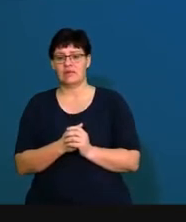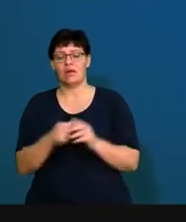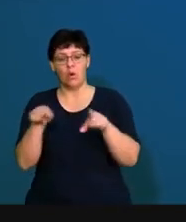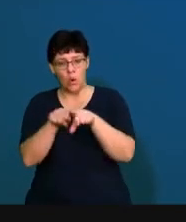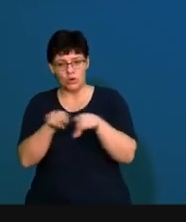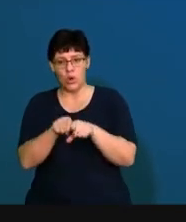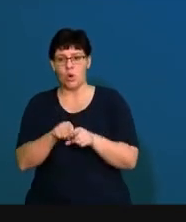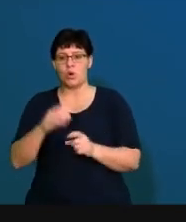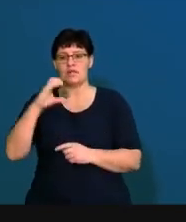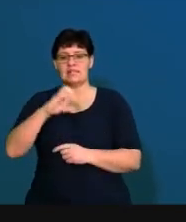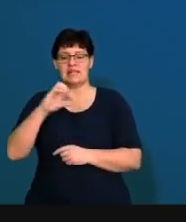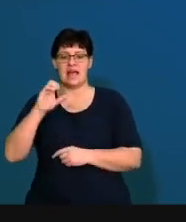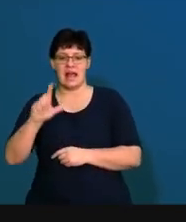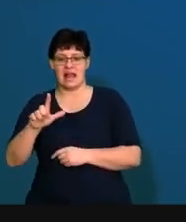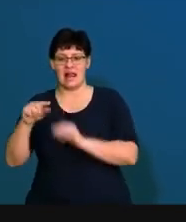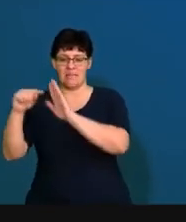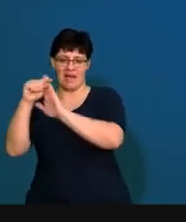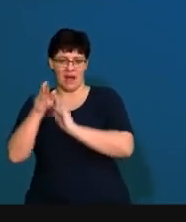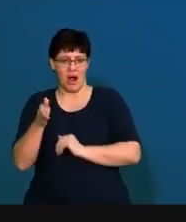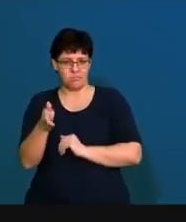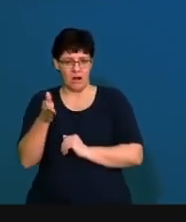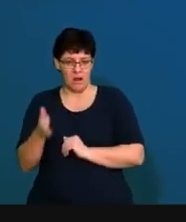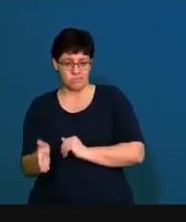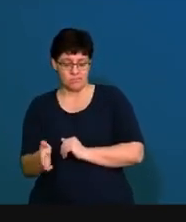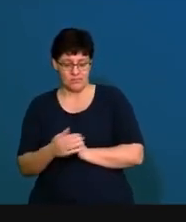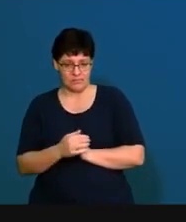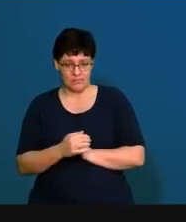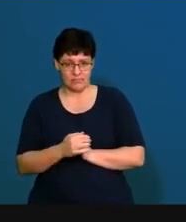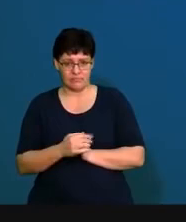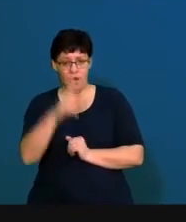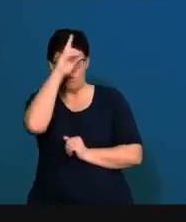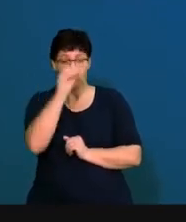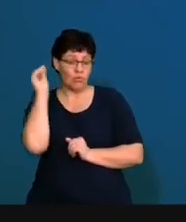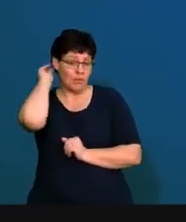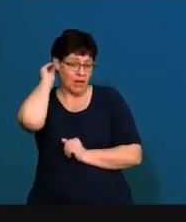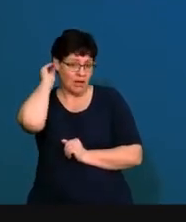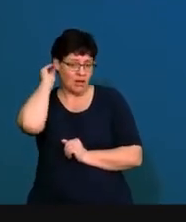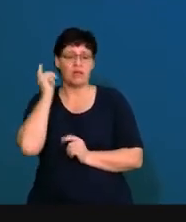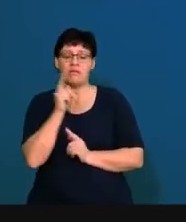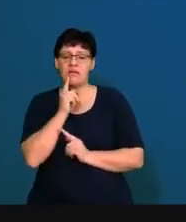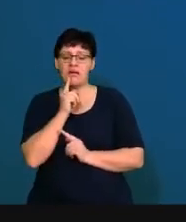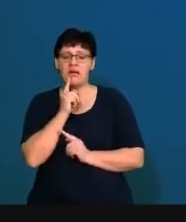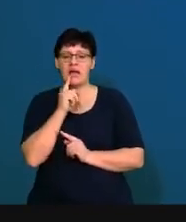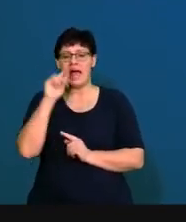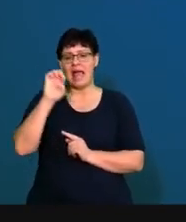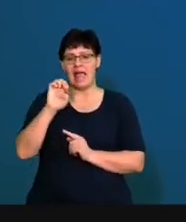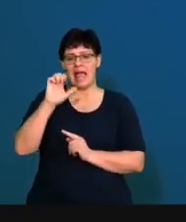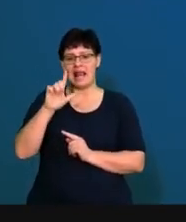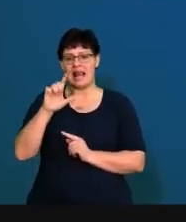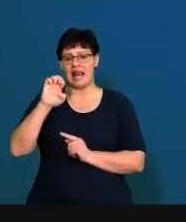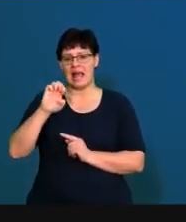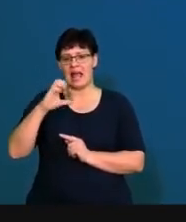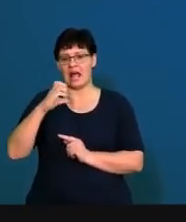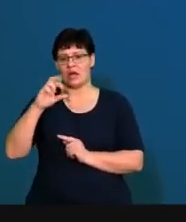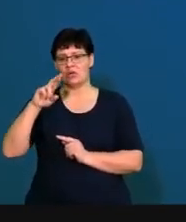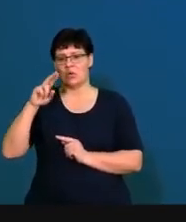okay, and the chloride anion, which are present, okay? Because remember, as far as electrolysis, we are